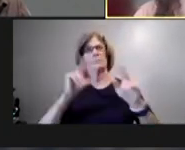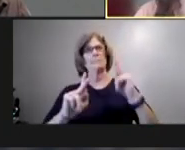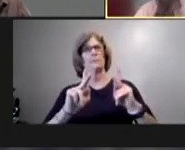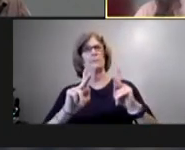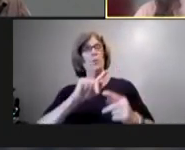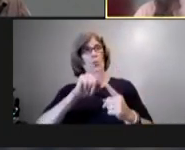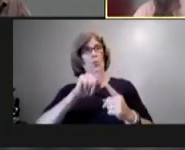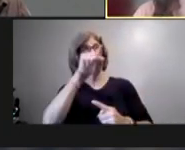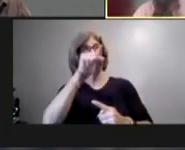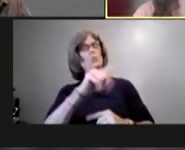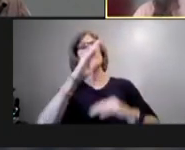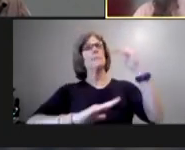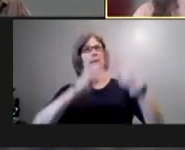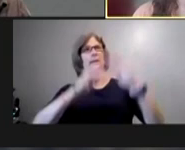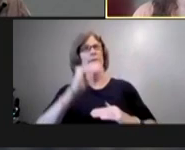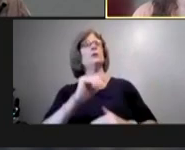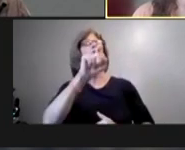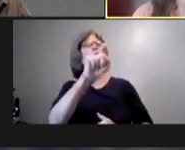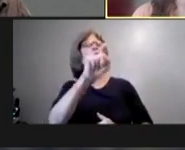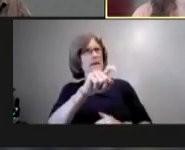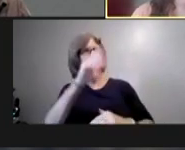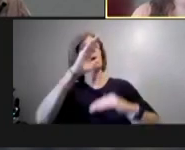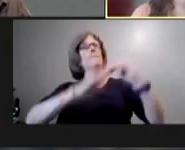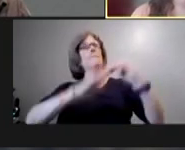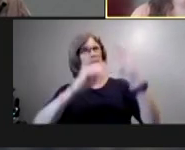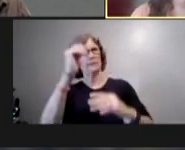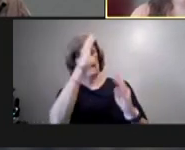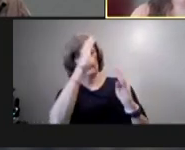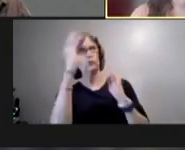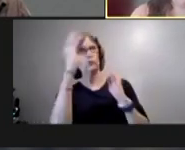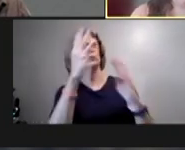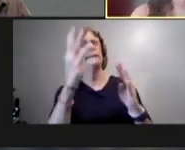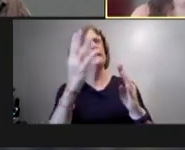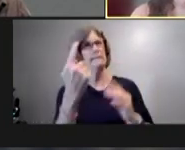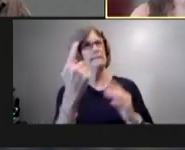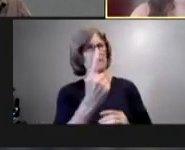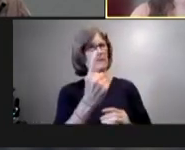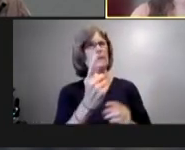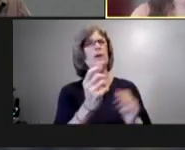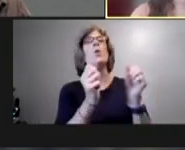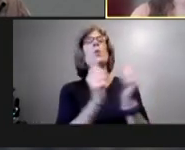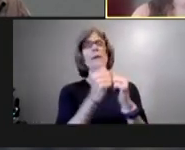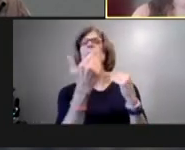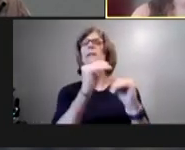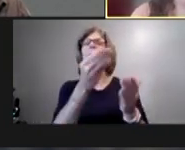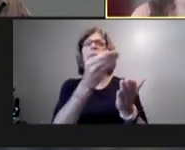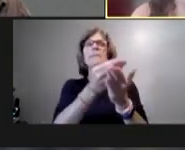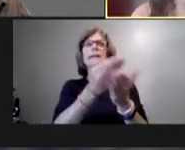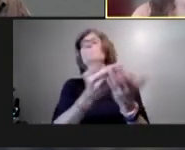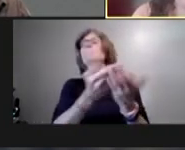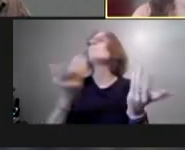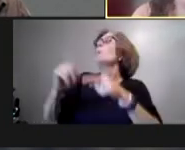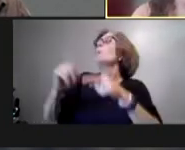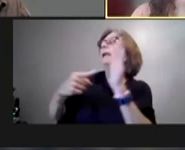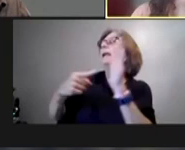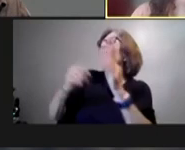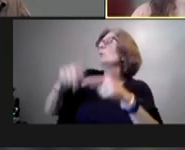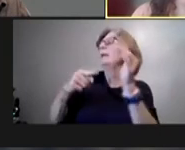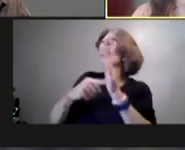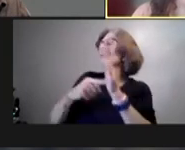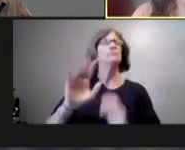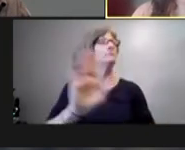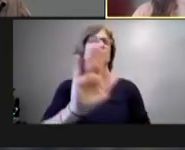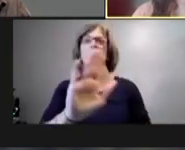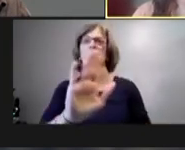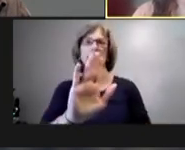federal compliance, but what it means to be creative with the limited funds that we have to tweak and do what we can to